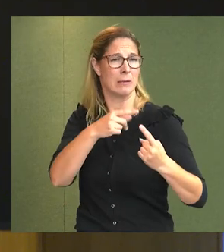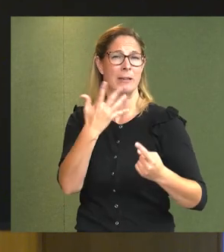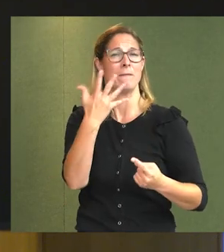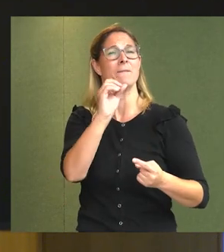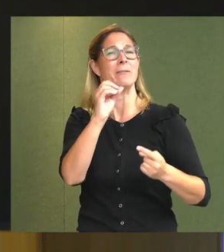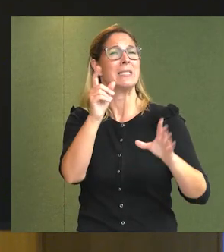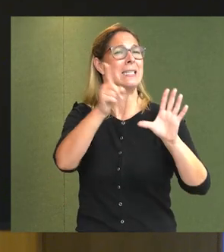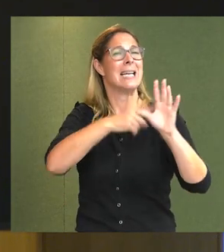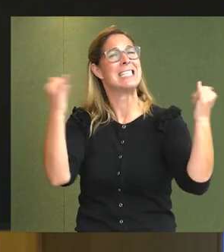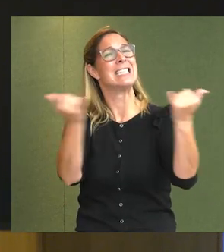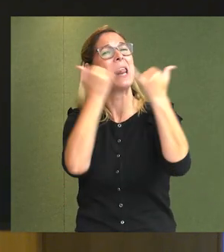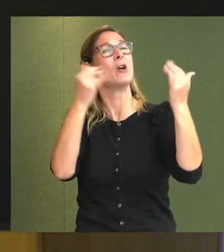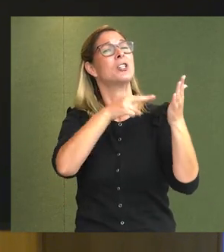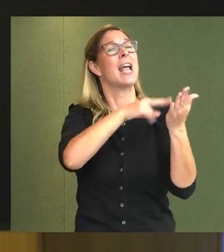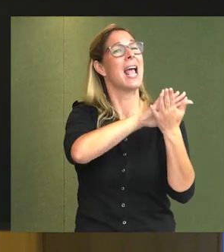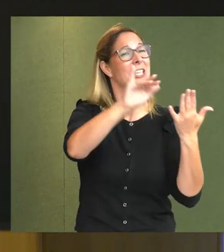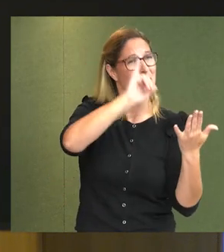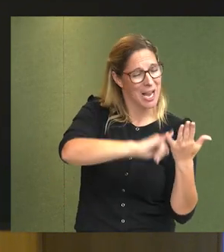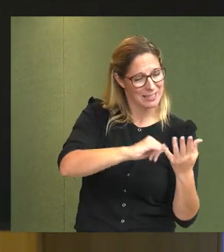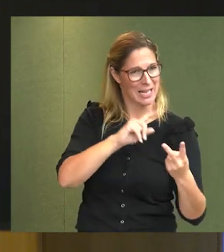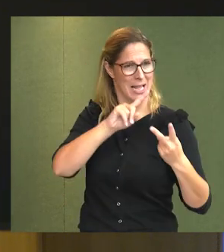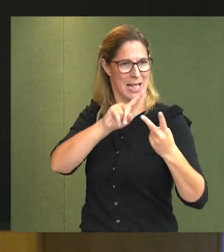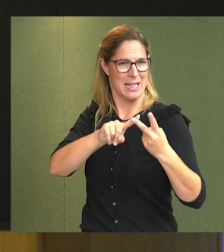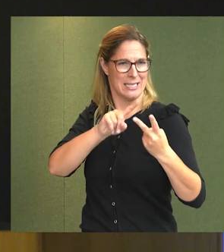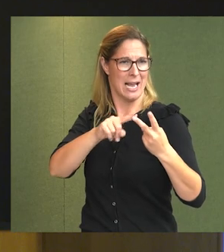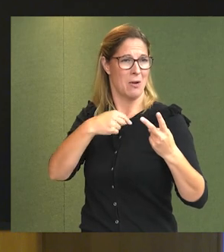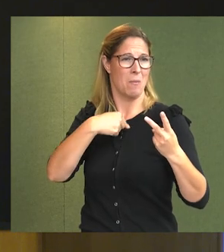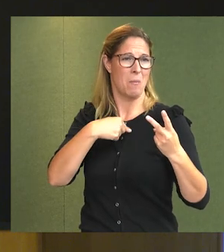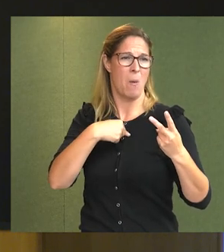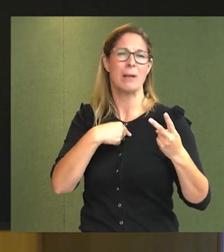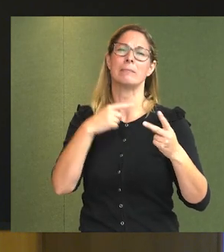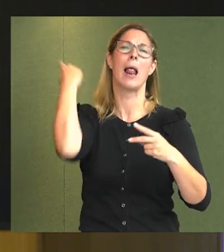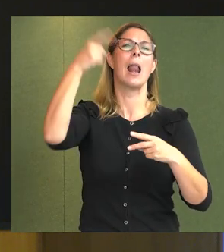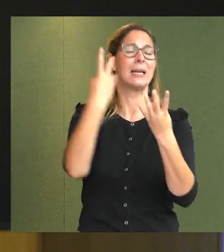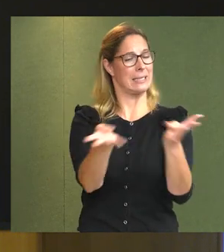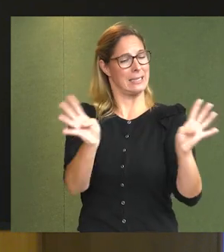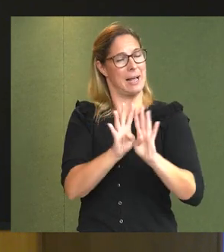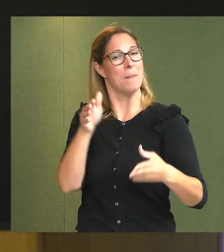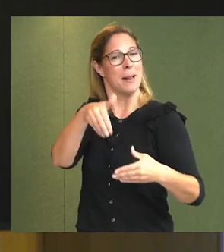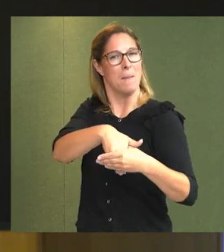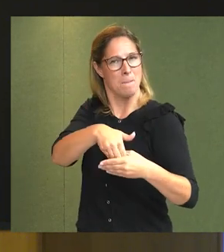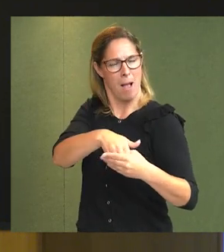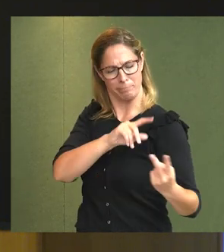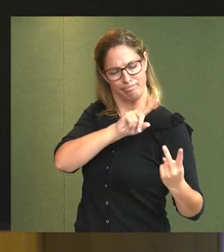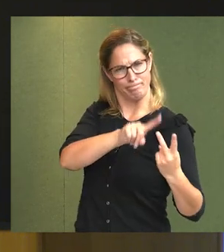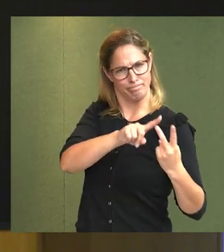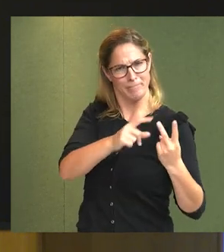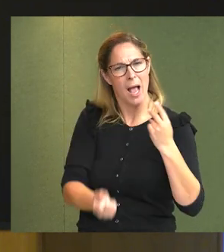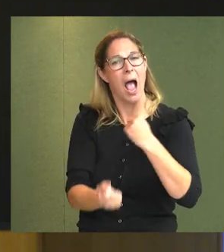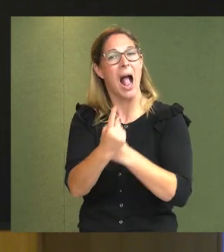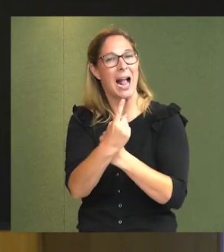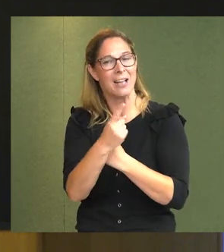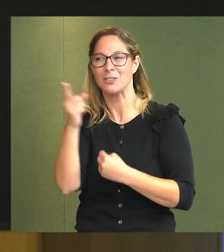member. On the second occasion, I was able to take my father as a guest. He was a practicing